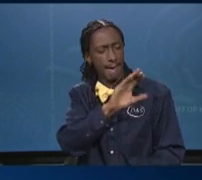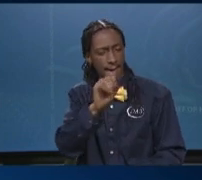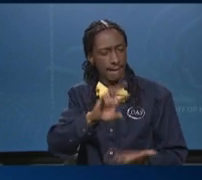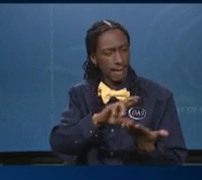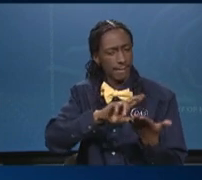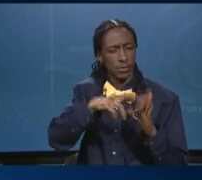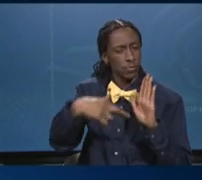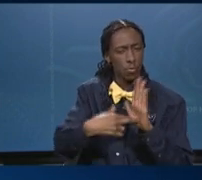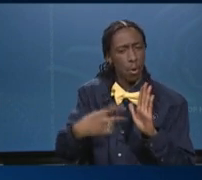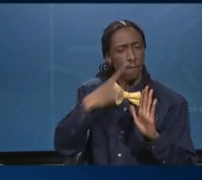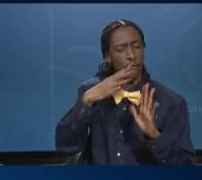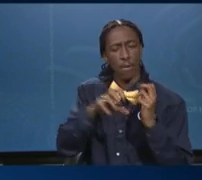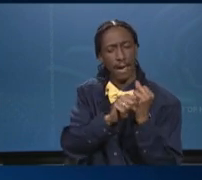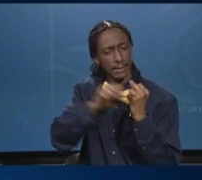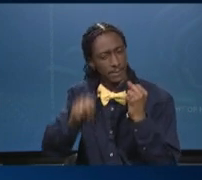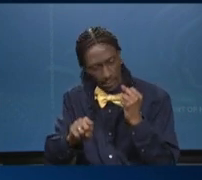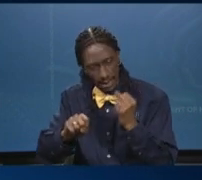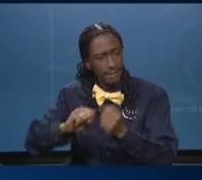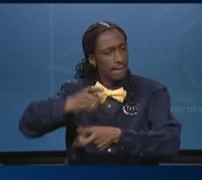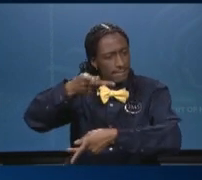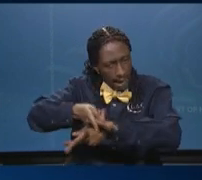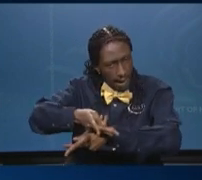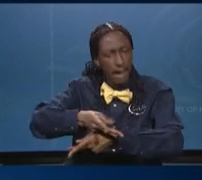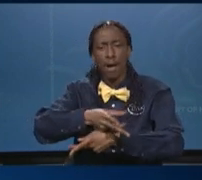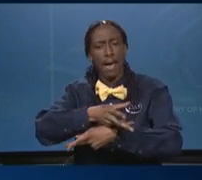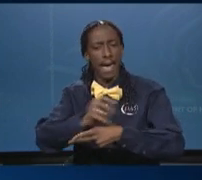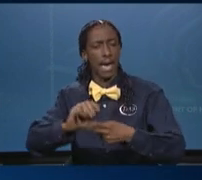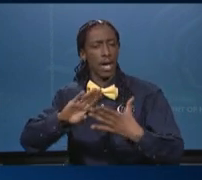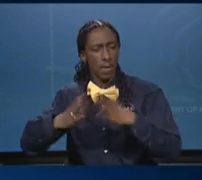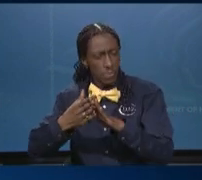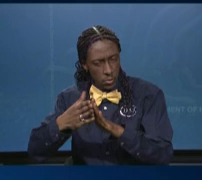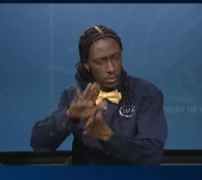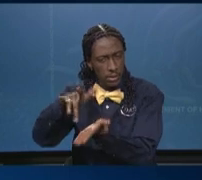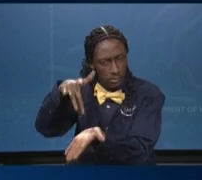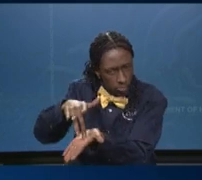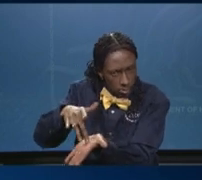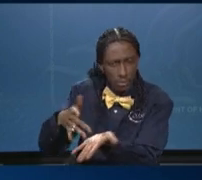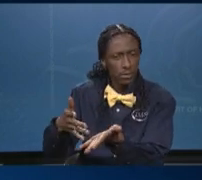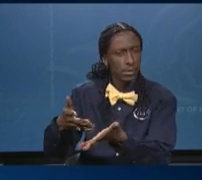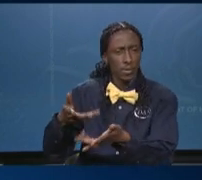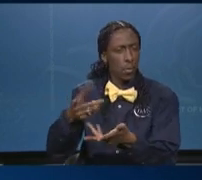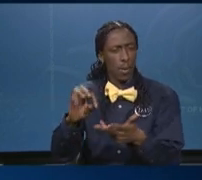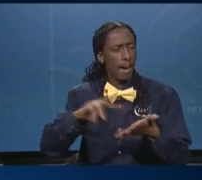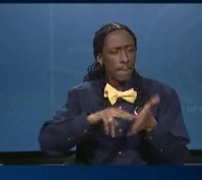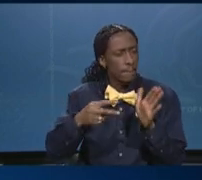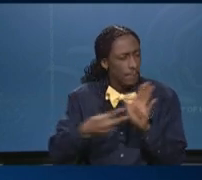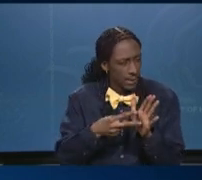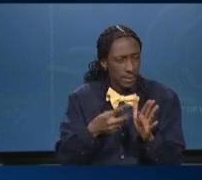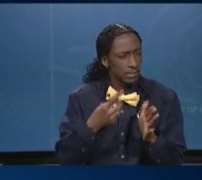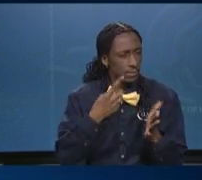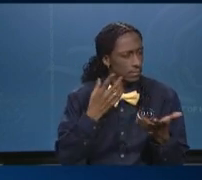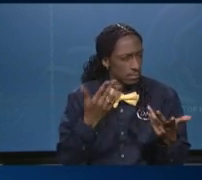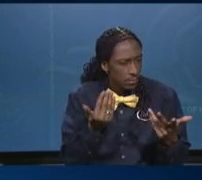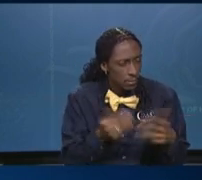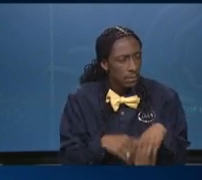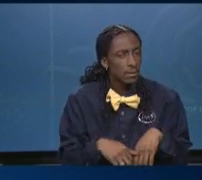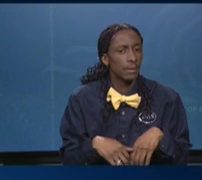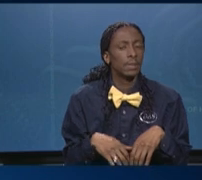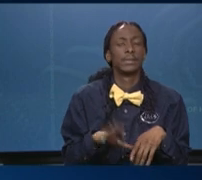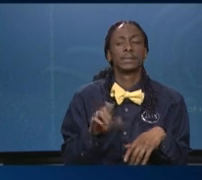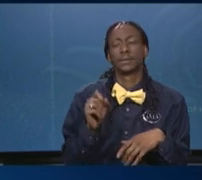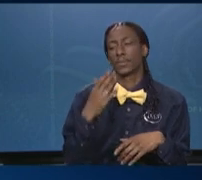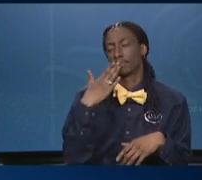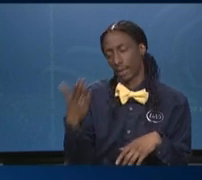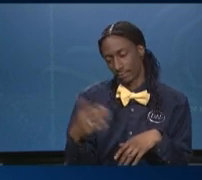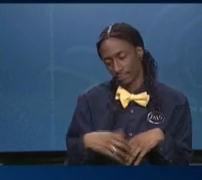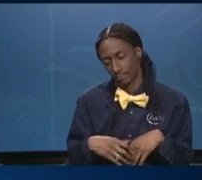expanding coordinated care and home and community-based services and sort of what that means for beneficiaries and what that means for our communities? Again,